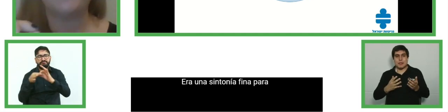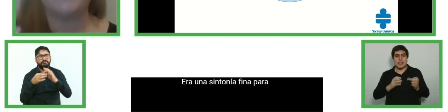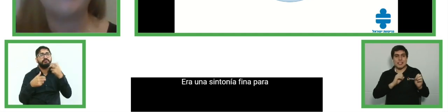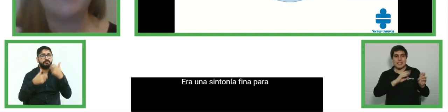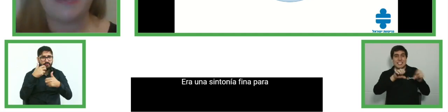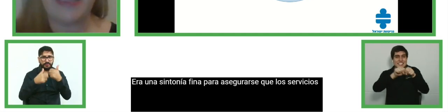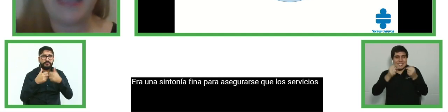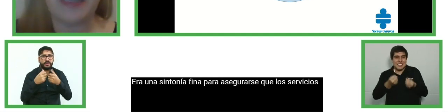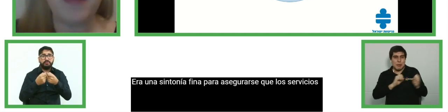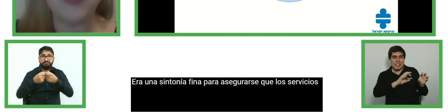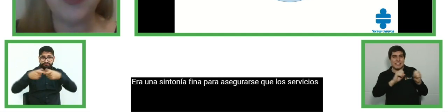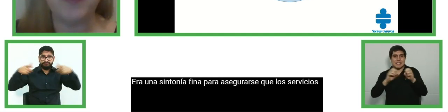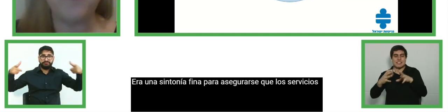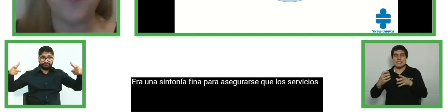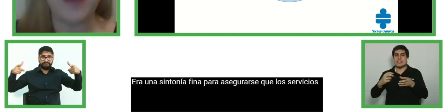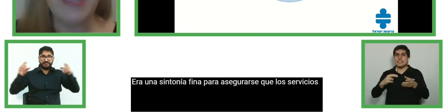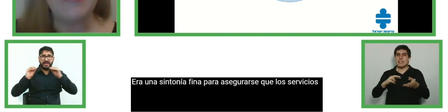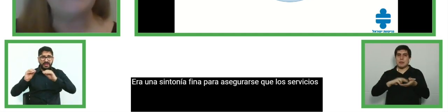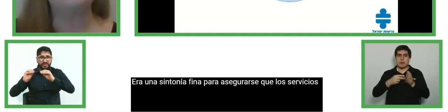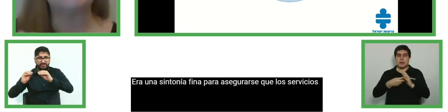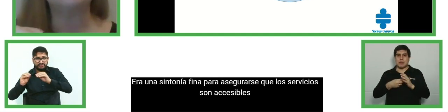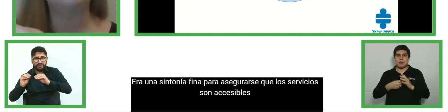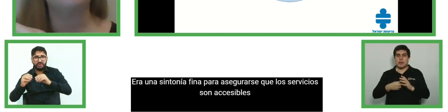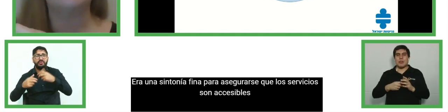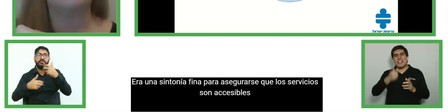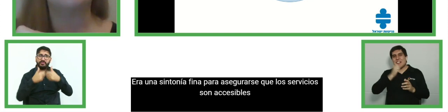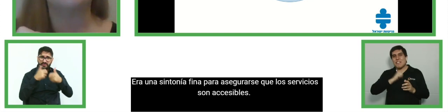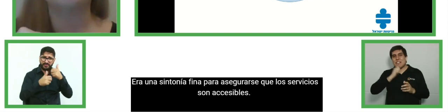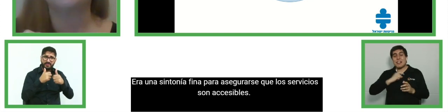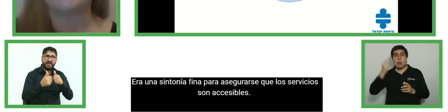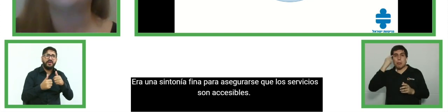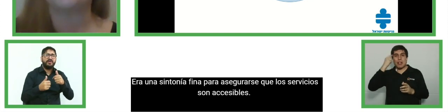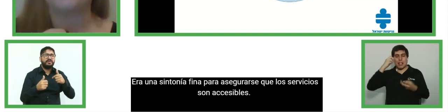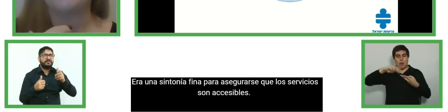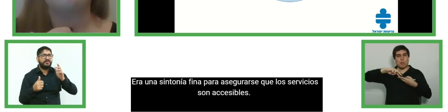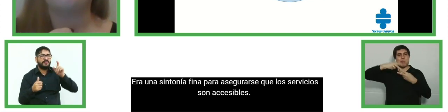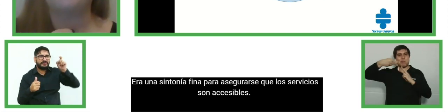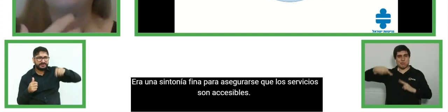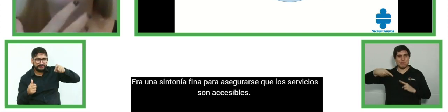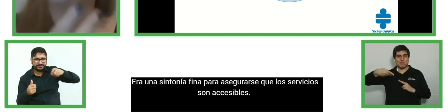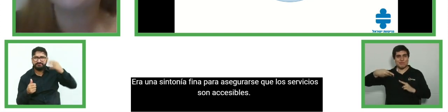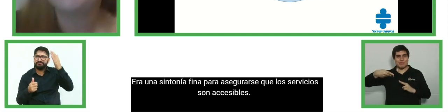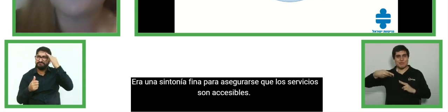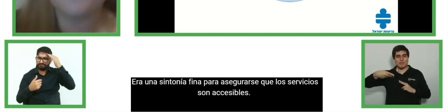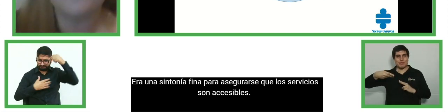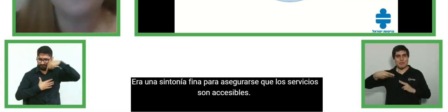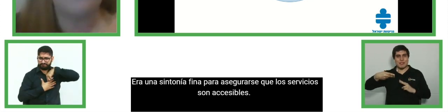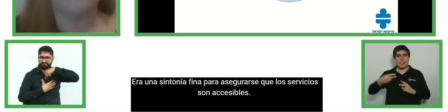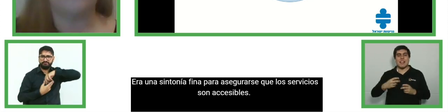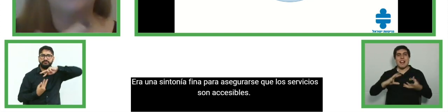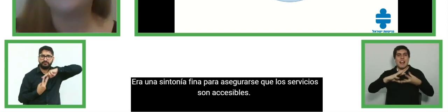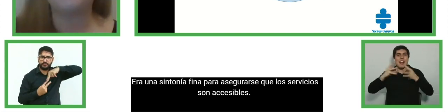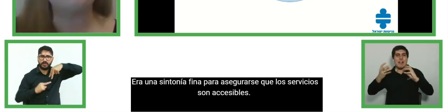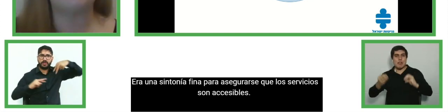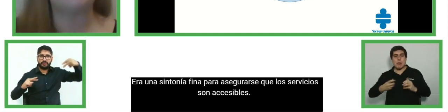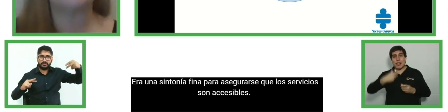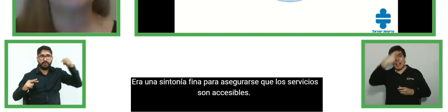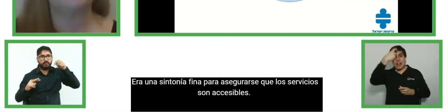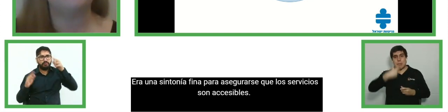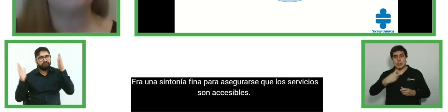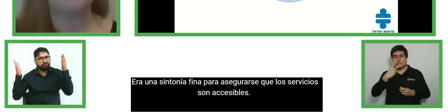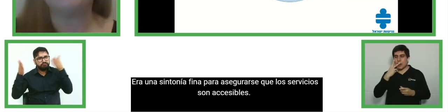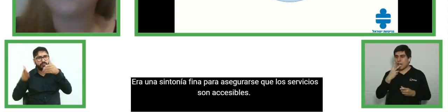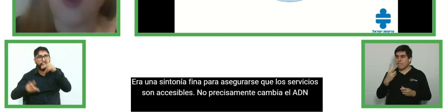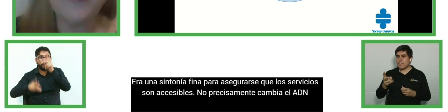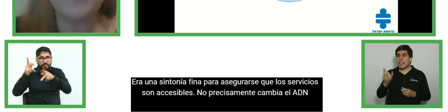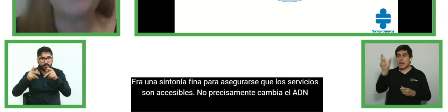doesn't change the way people look at each other, look at people with disability, maybe talk to people with disability. It